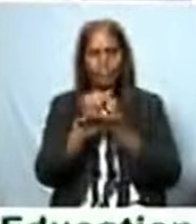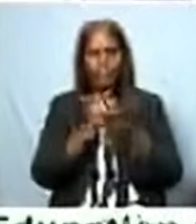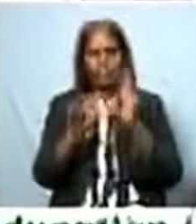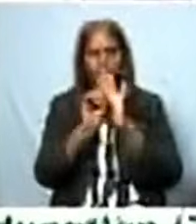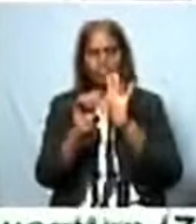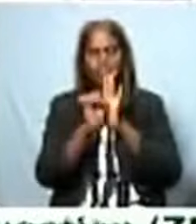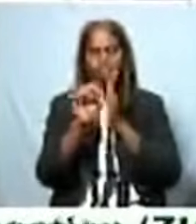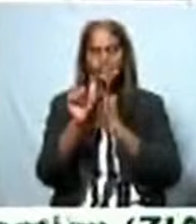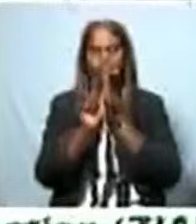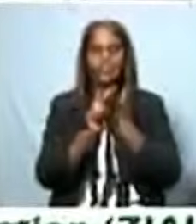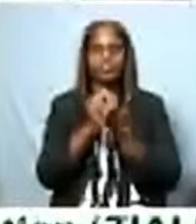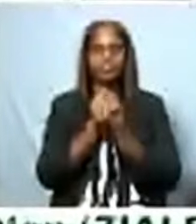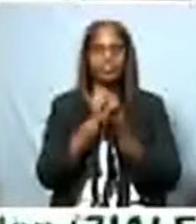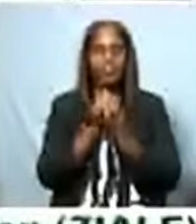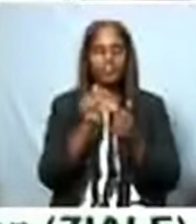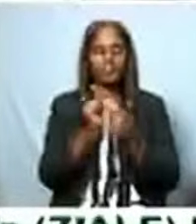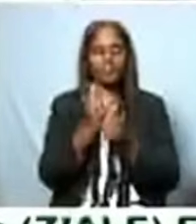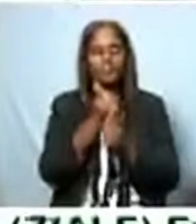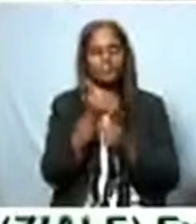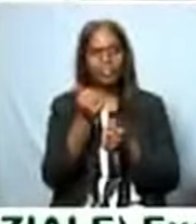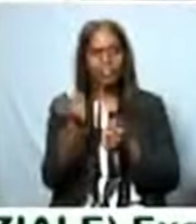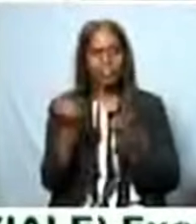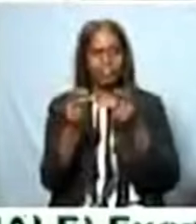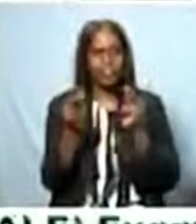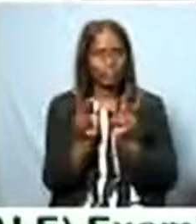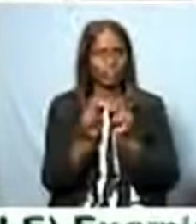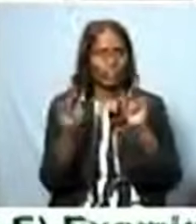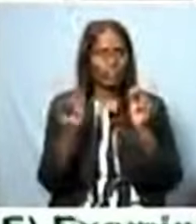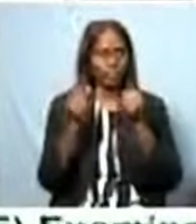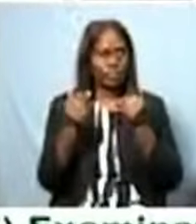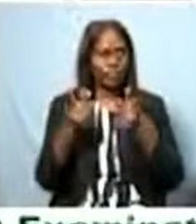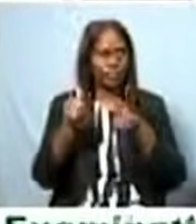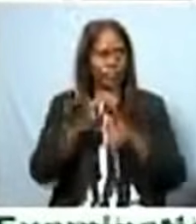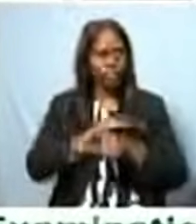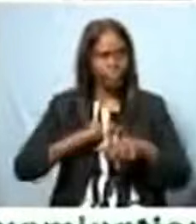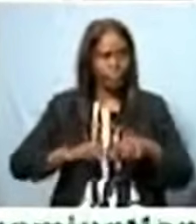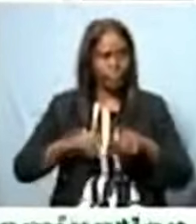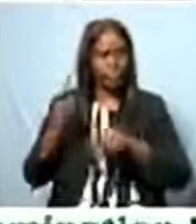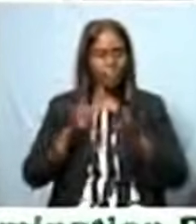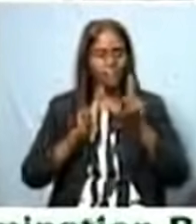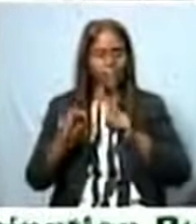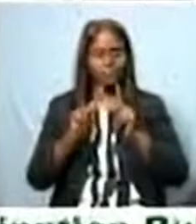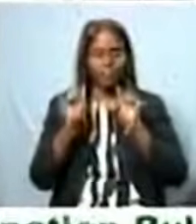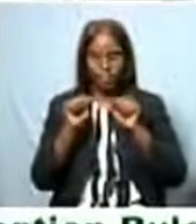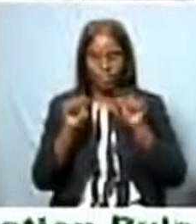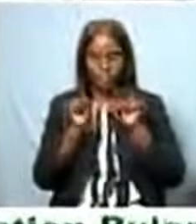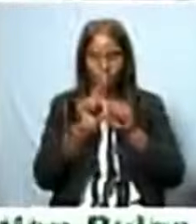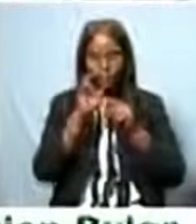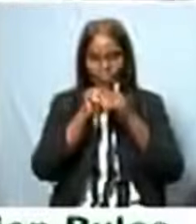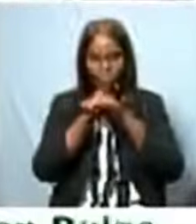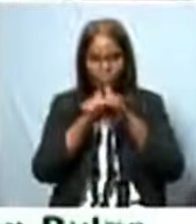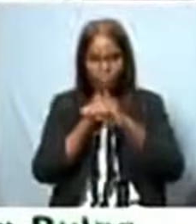legal aid and any other avenue where members of the public can access